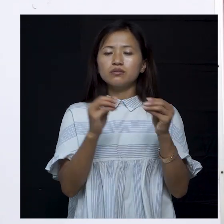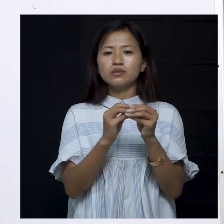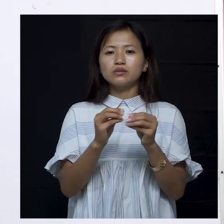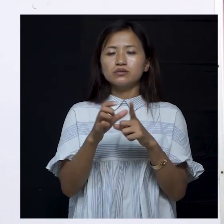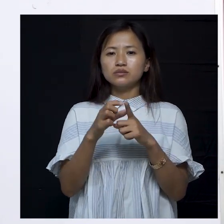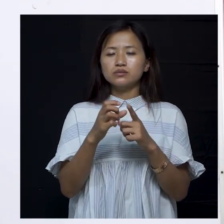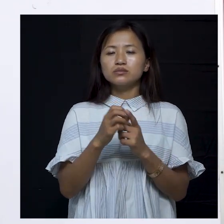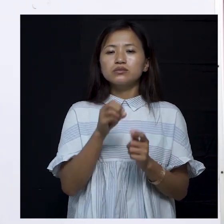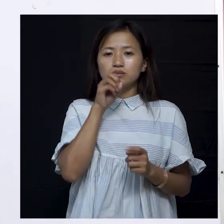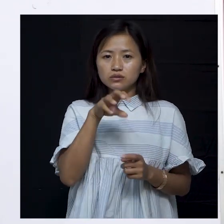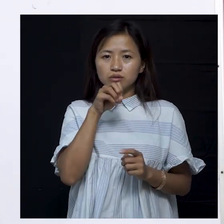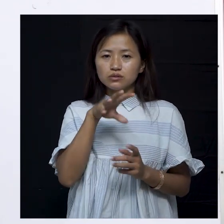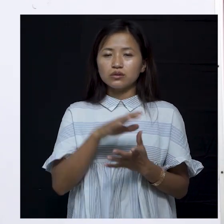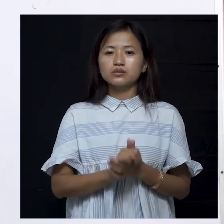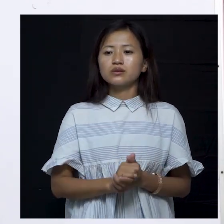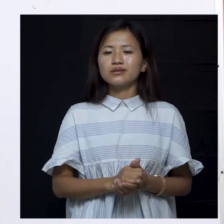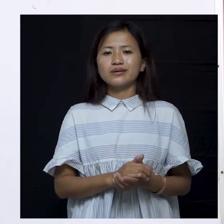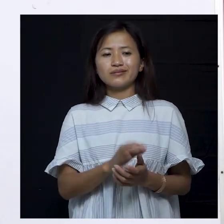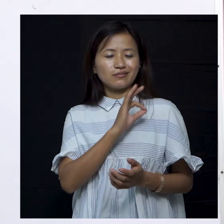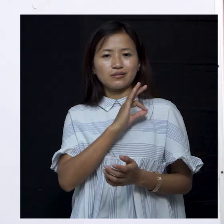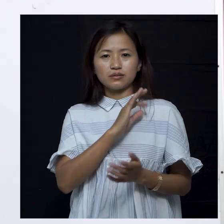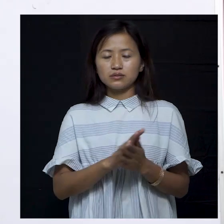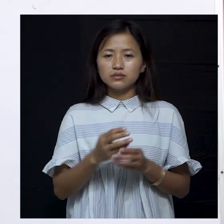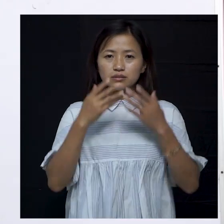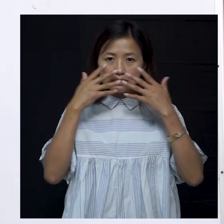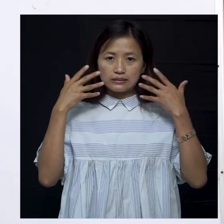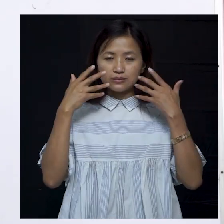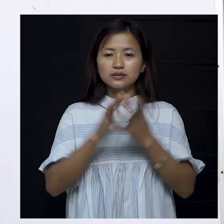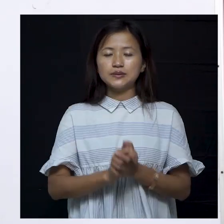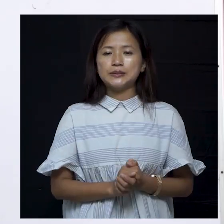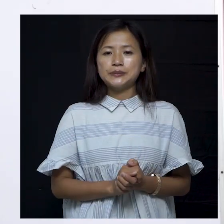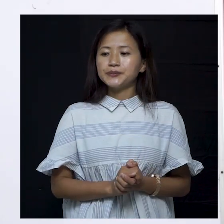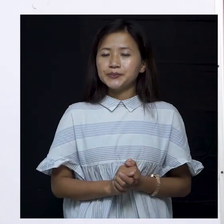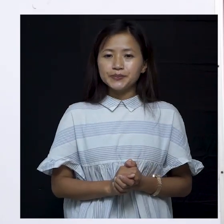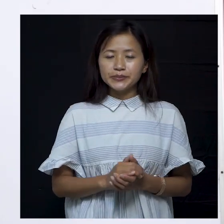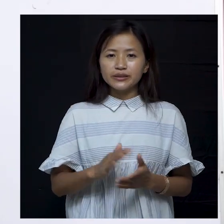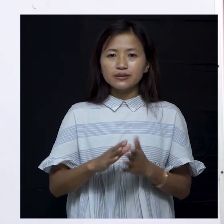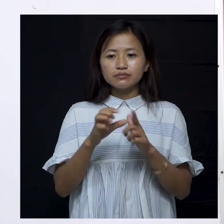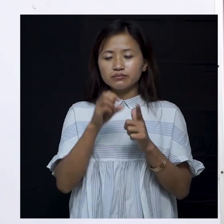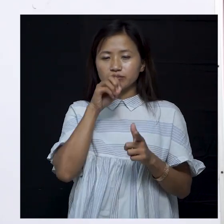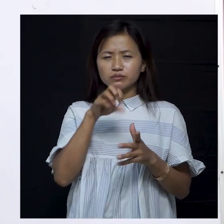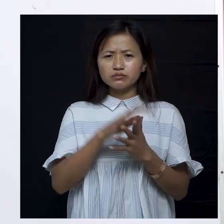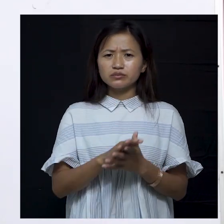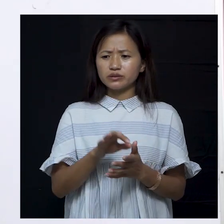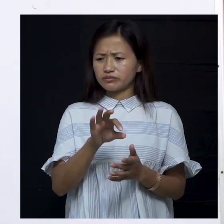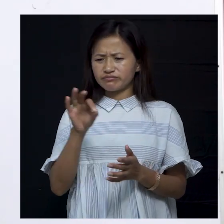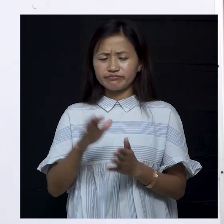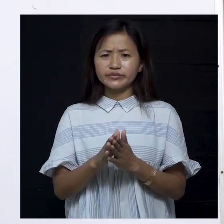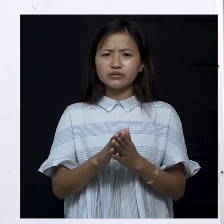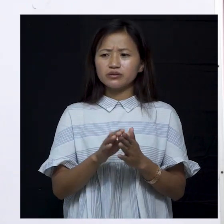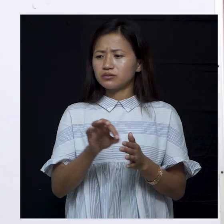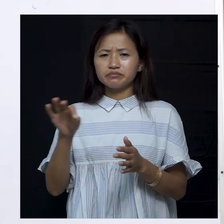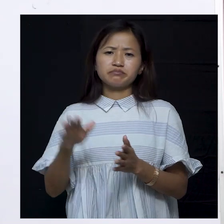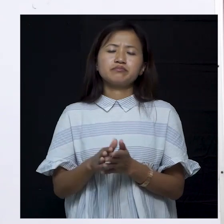dogs which like cats. That means that is important. I cannot say dogs are rare to find, right? Because if I